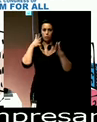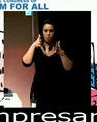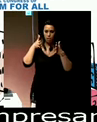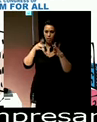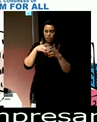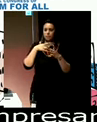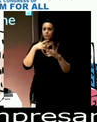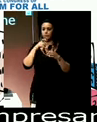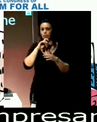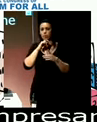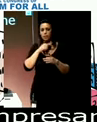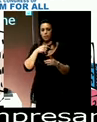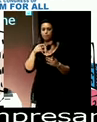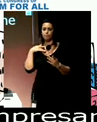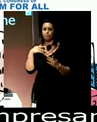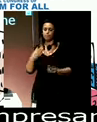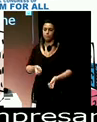them,